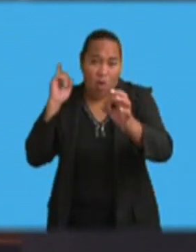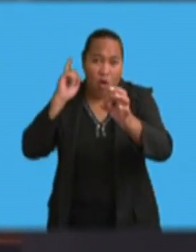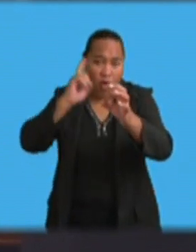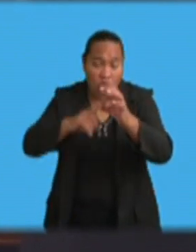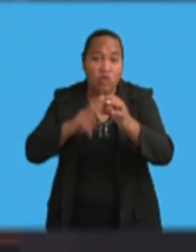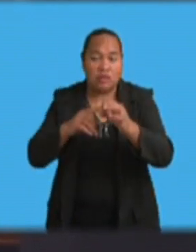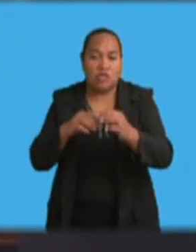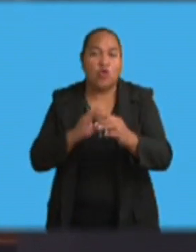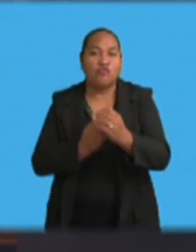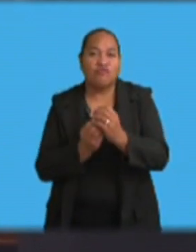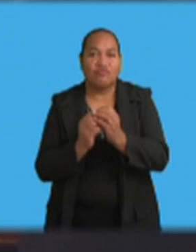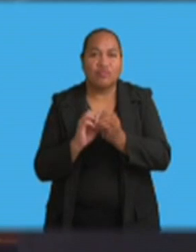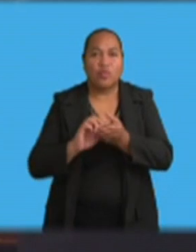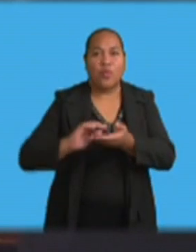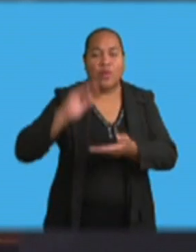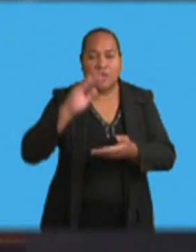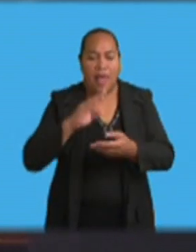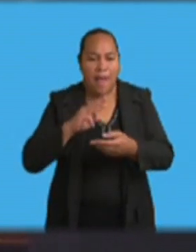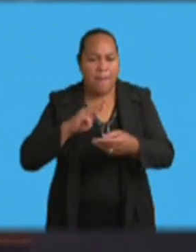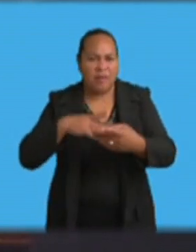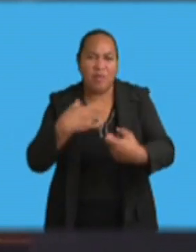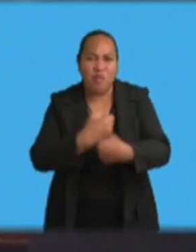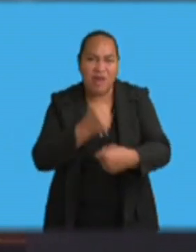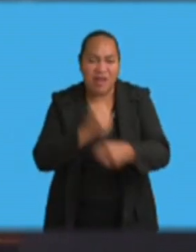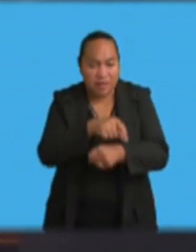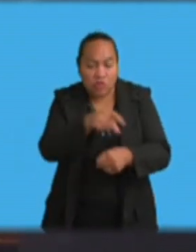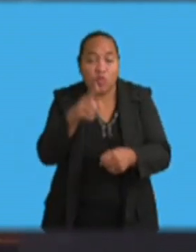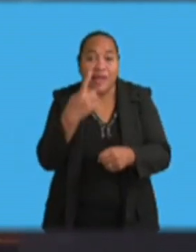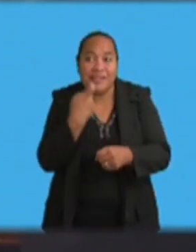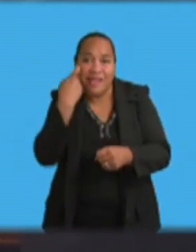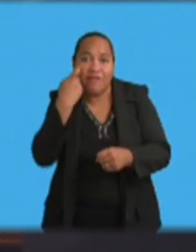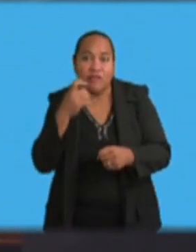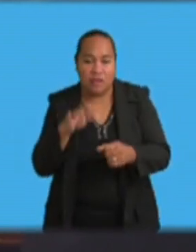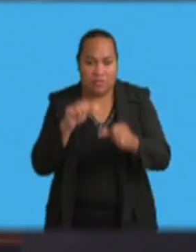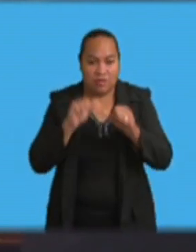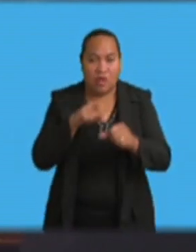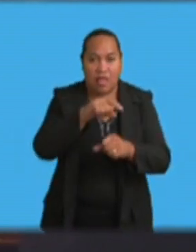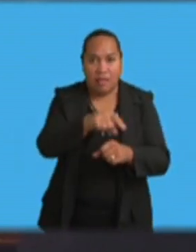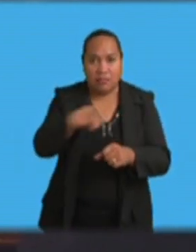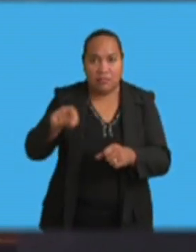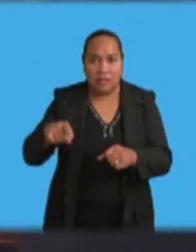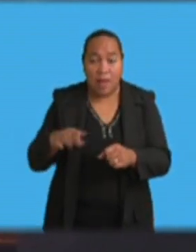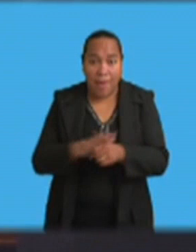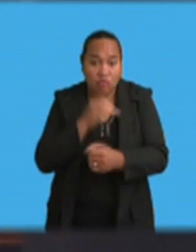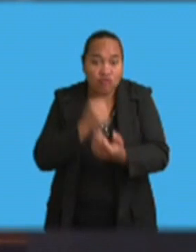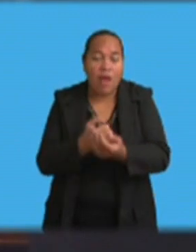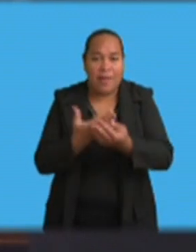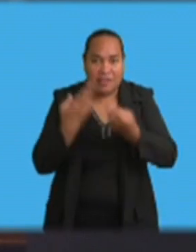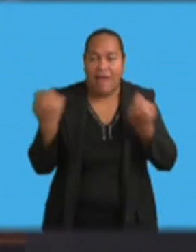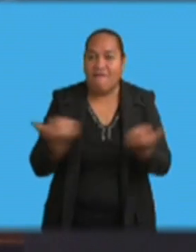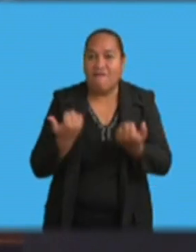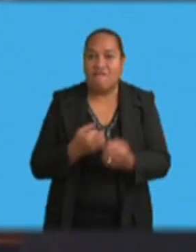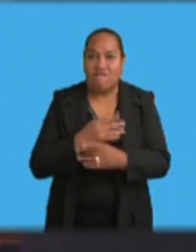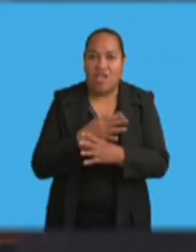through the establishment of carefully selected marine protected areas. This would ensure that fish stocks and